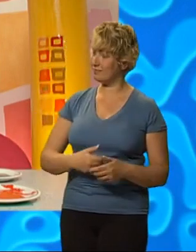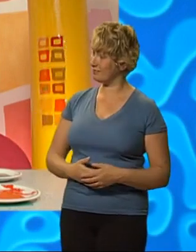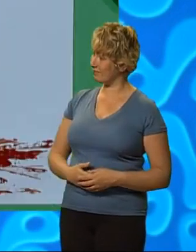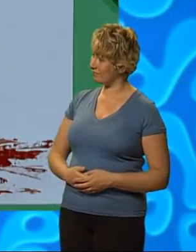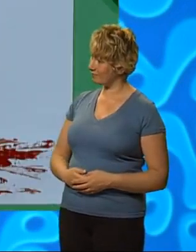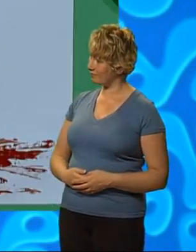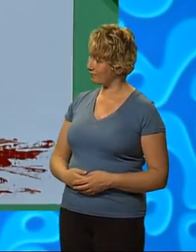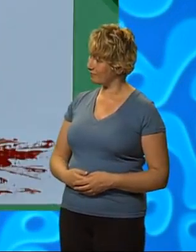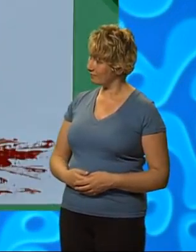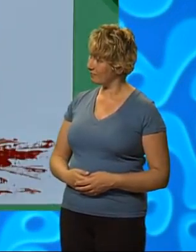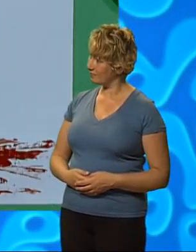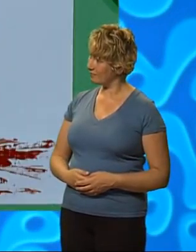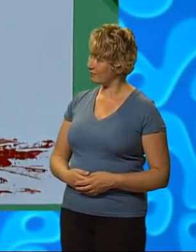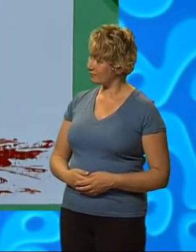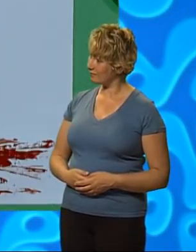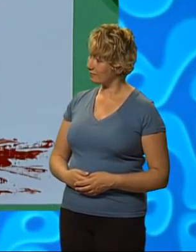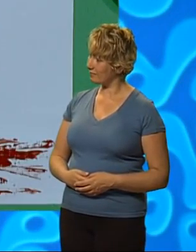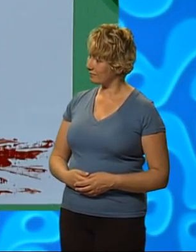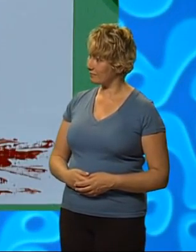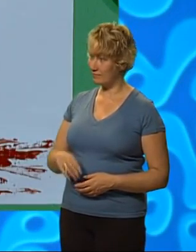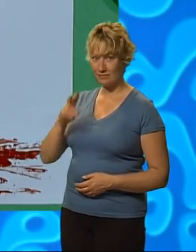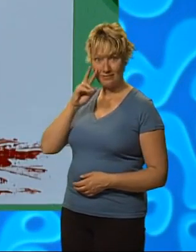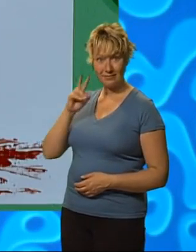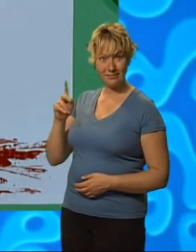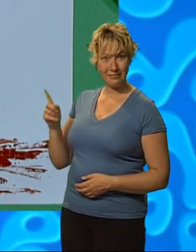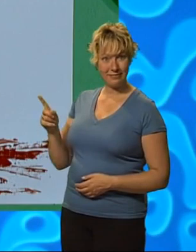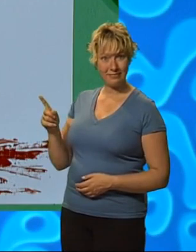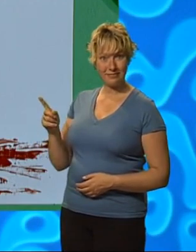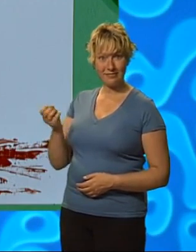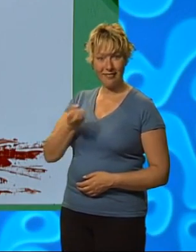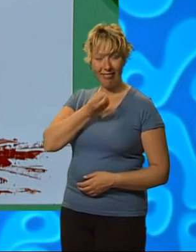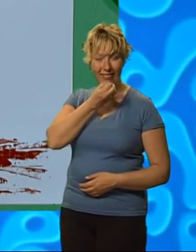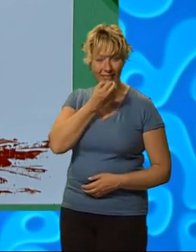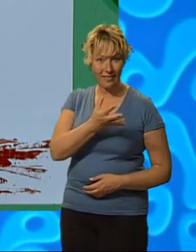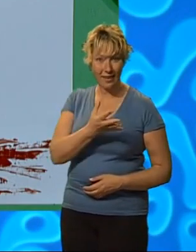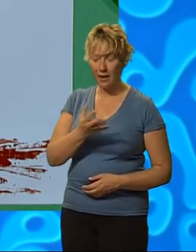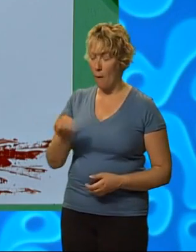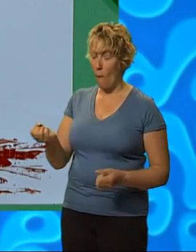across again. Can you see? It's a lovely,